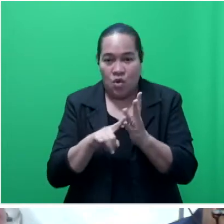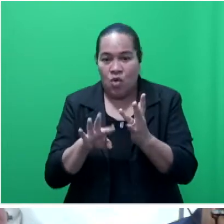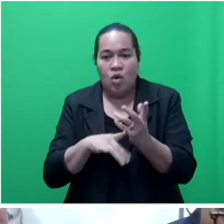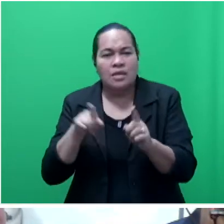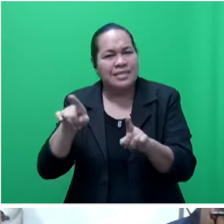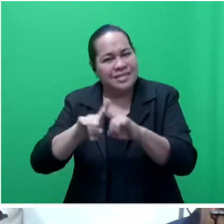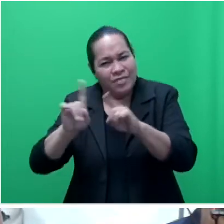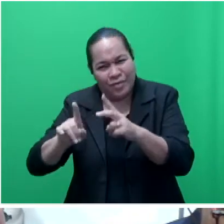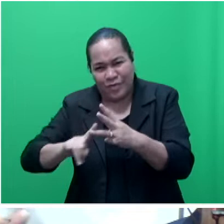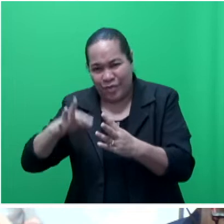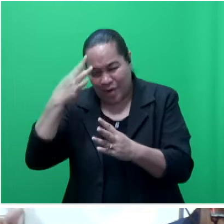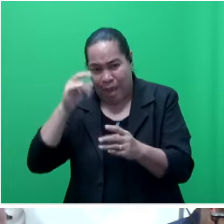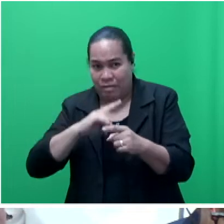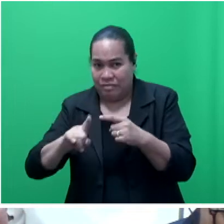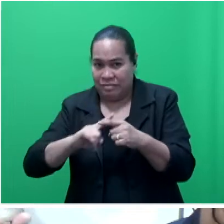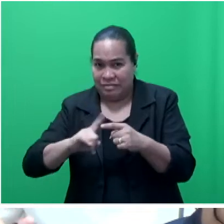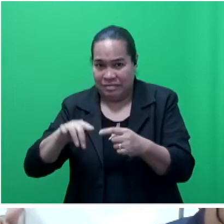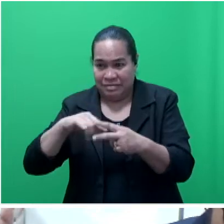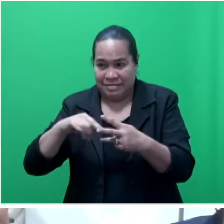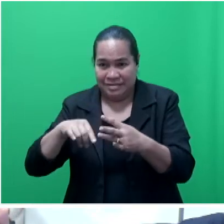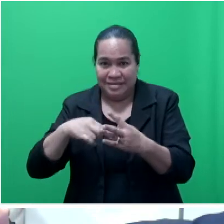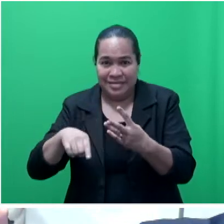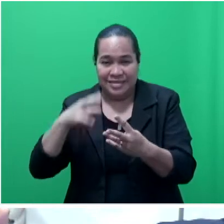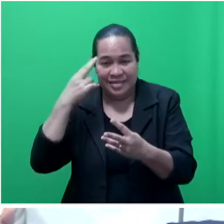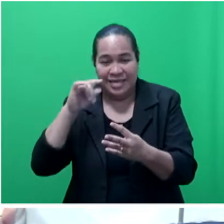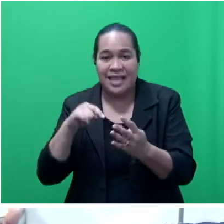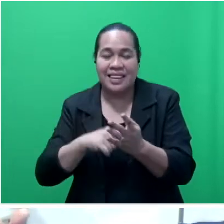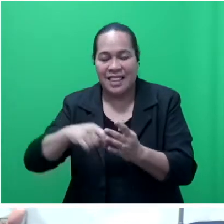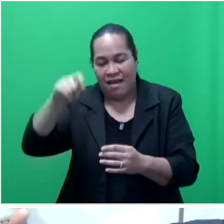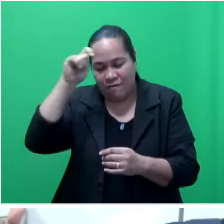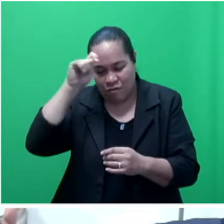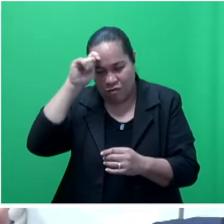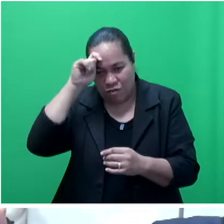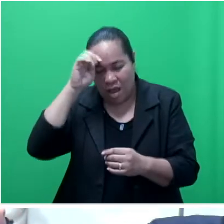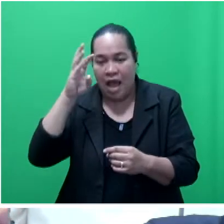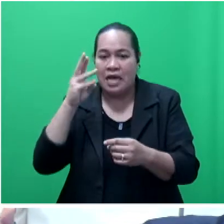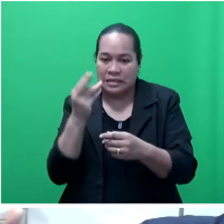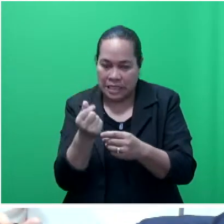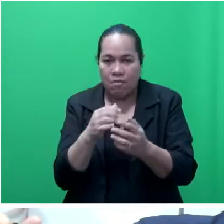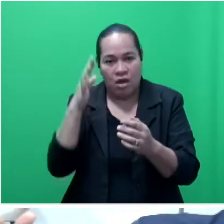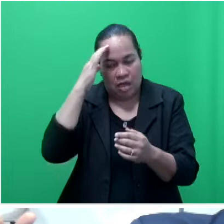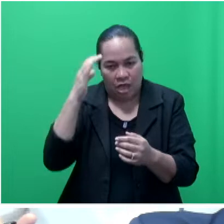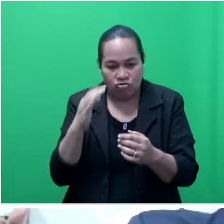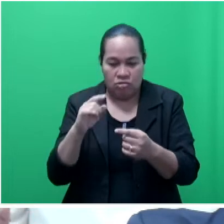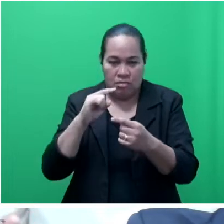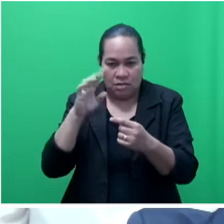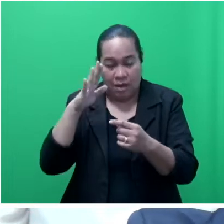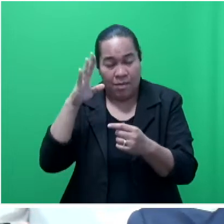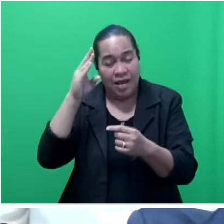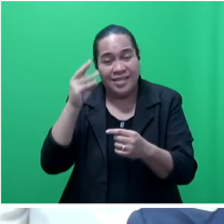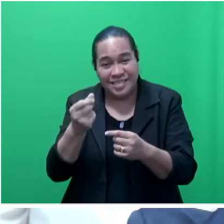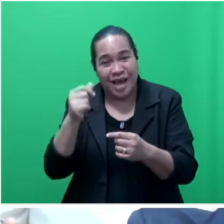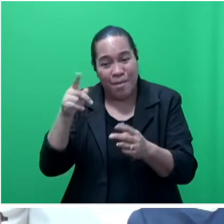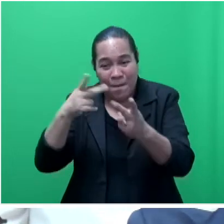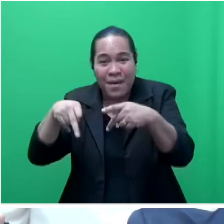Nandele, Nambuna, Toko, Vuni Niurea in Tavua. Navolau, Tavuvatu, and Nanganga in